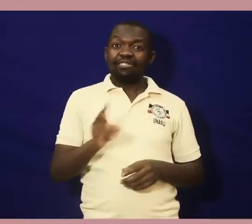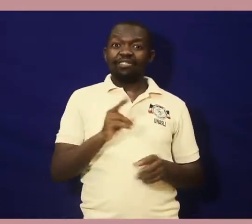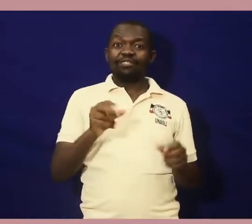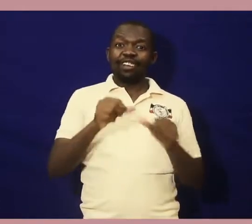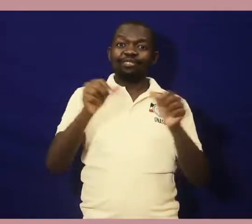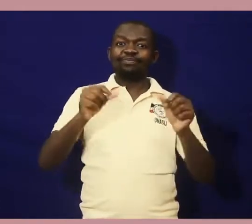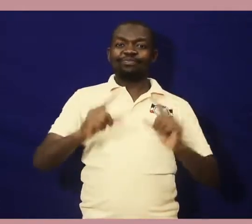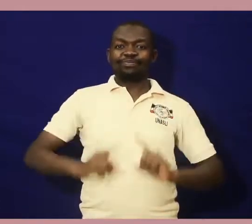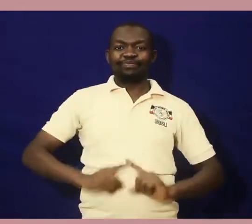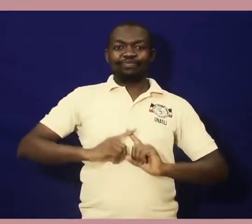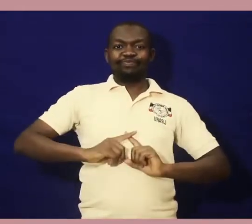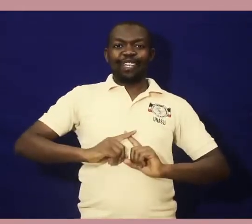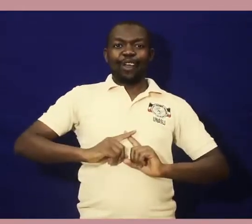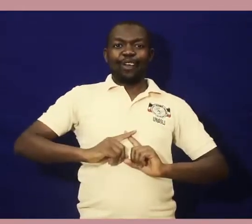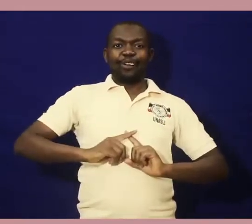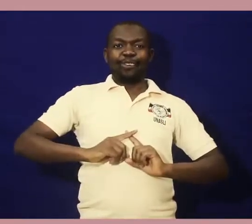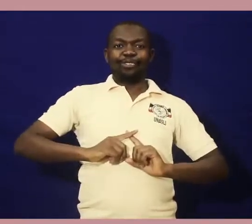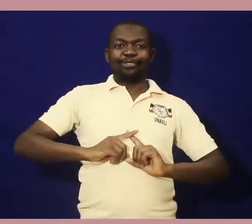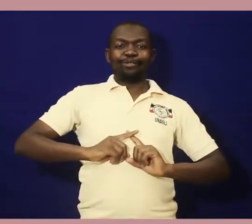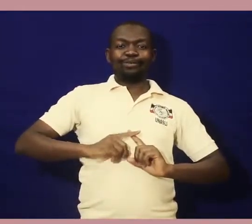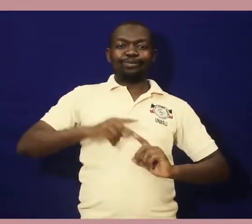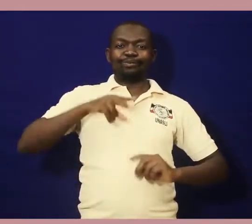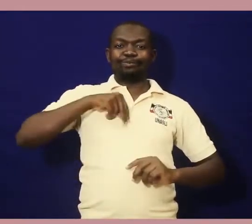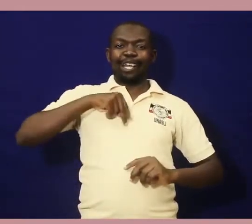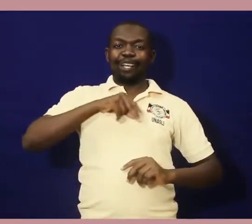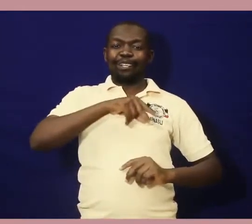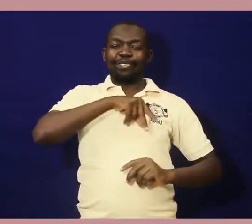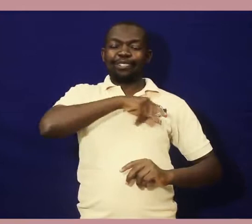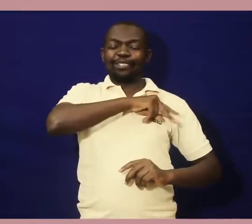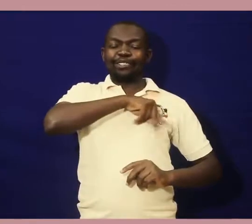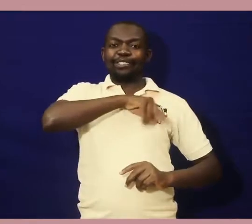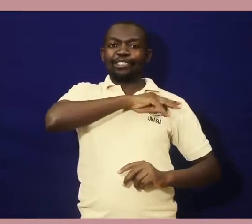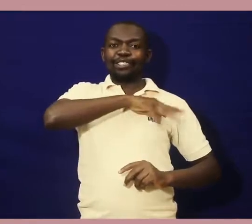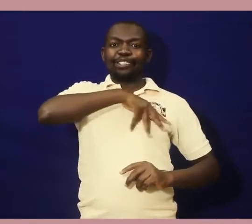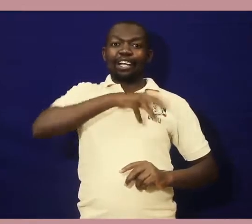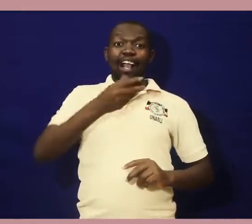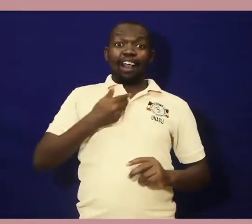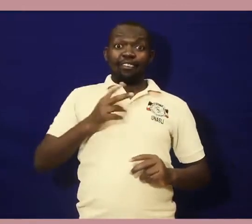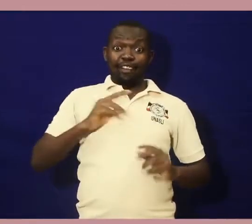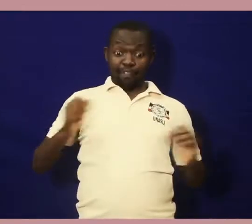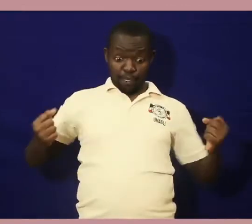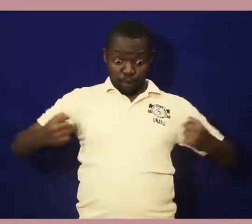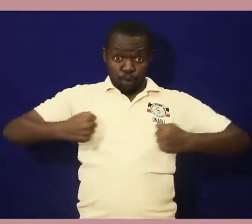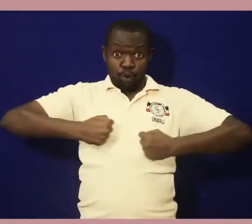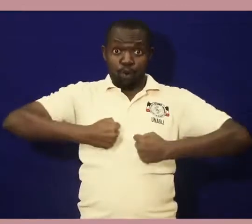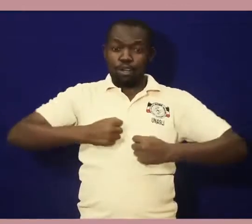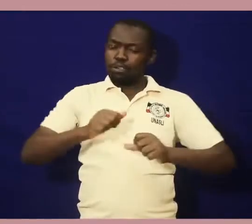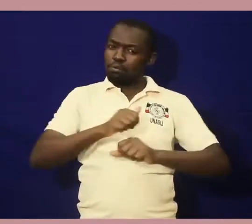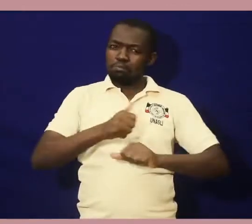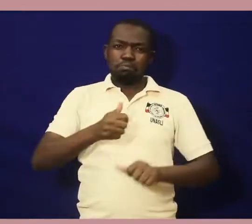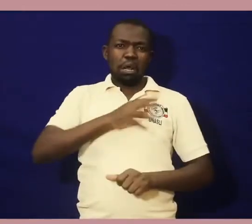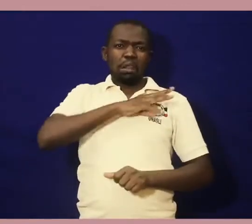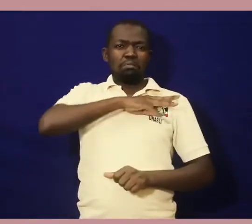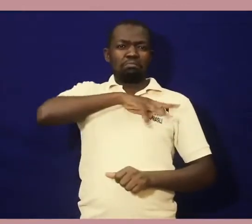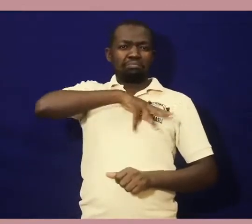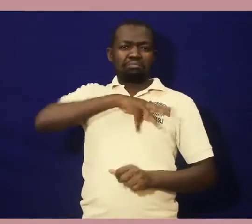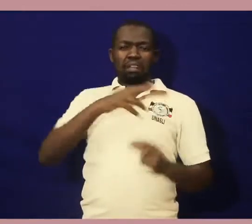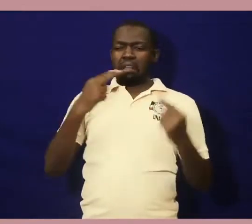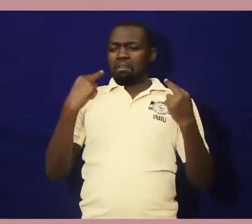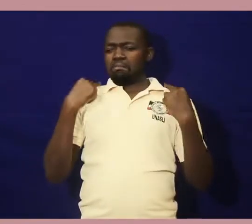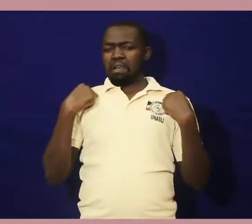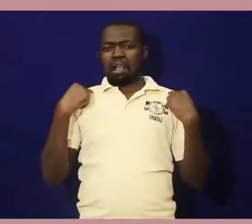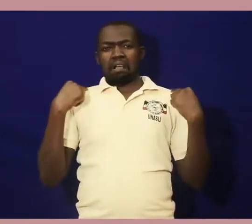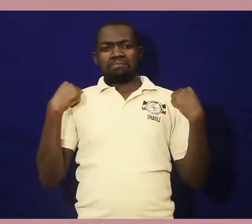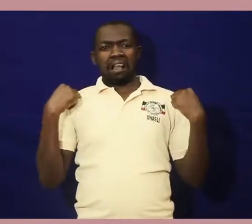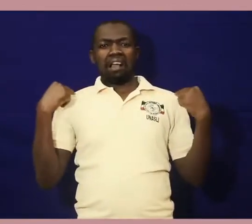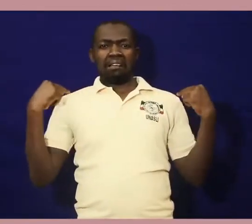time he died, I had seen it in some very well-decorated courts with a lot of stars